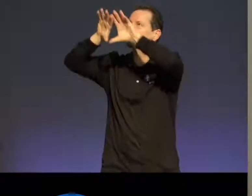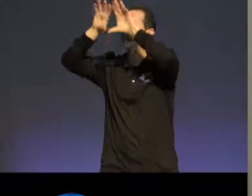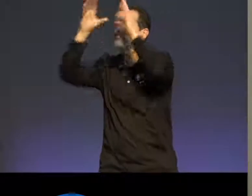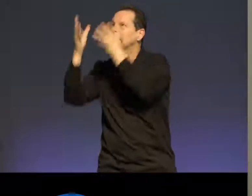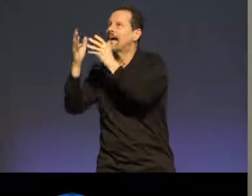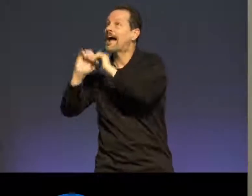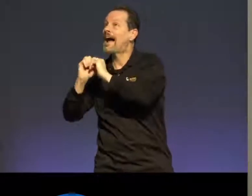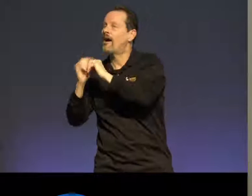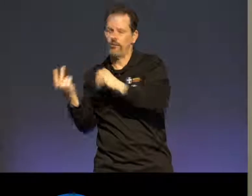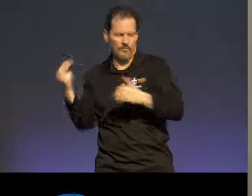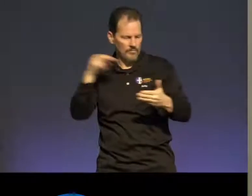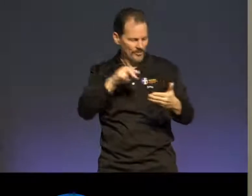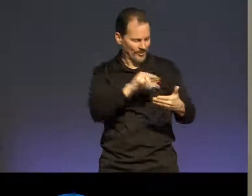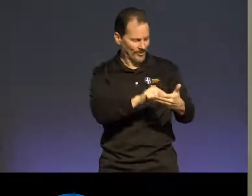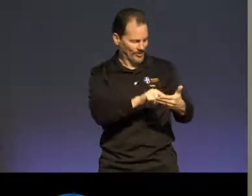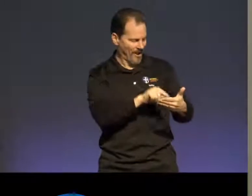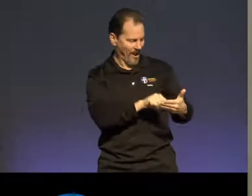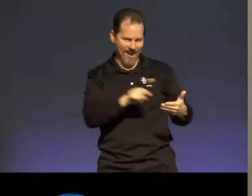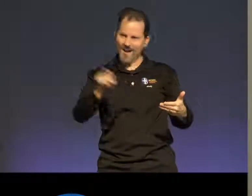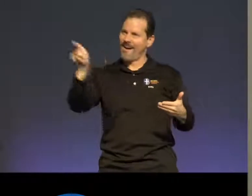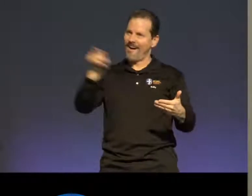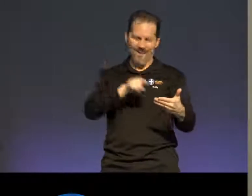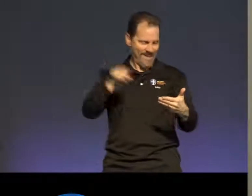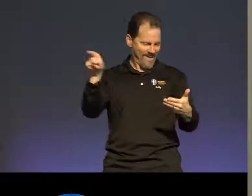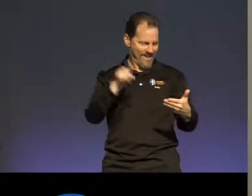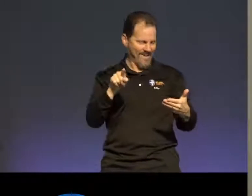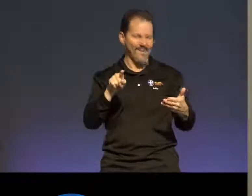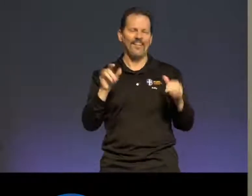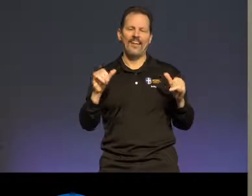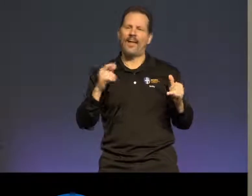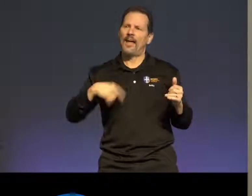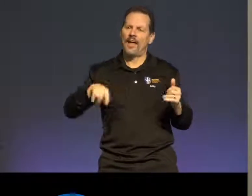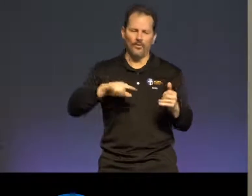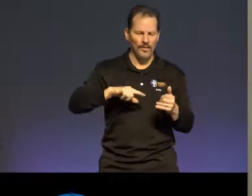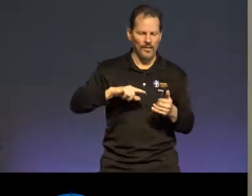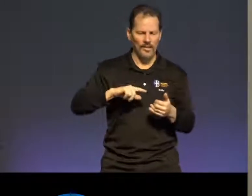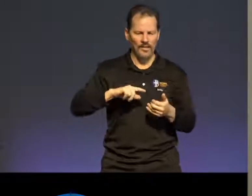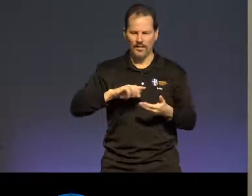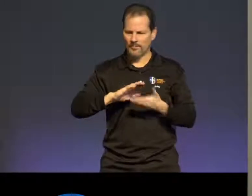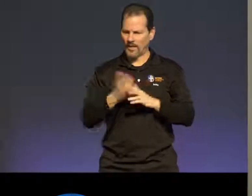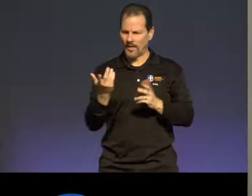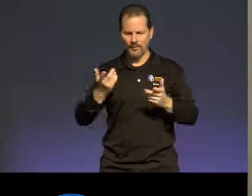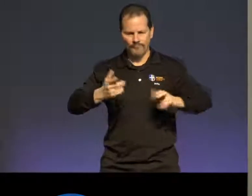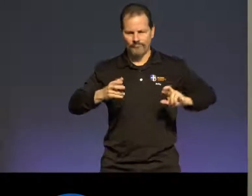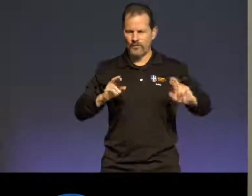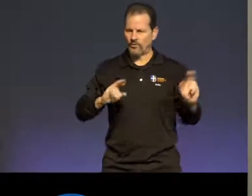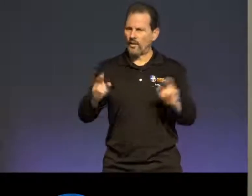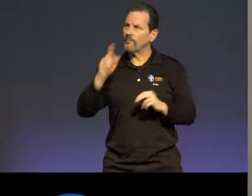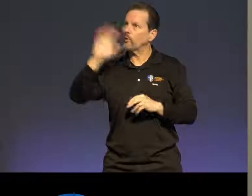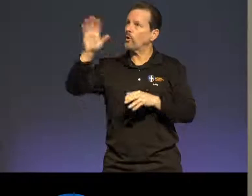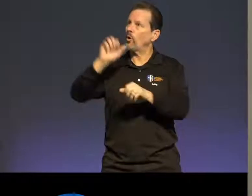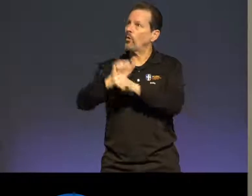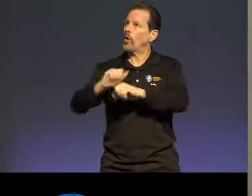Lord, I pray that as you sanctify us, that we might go through the process of sanctification will.